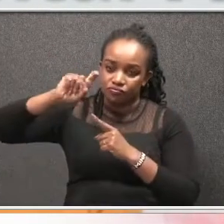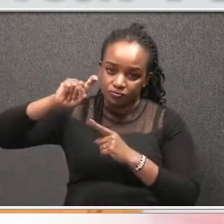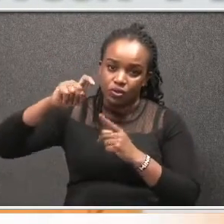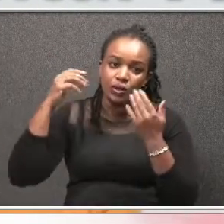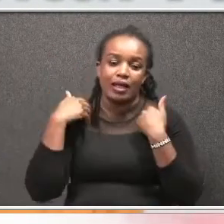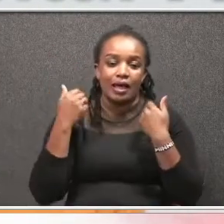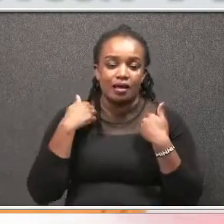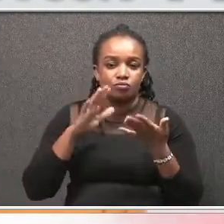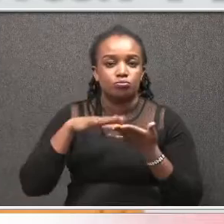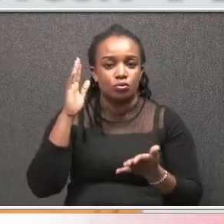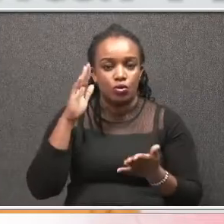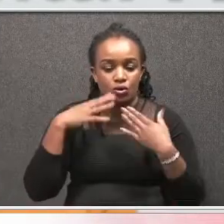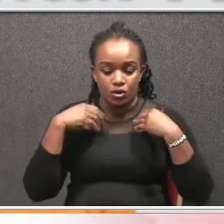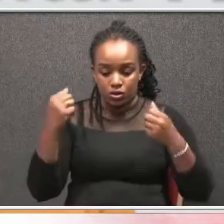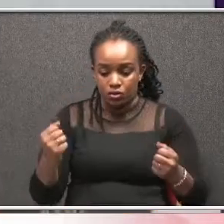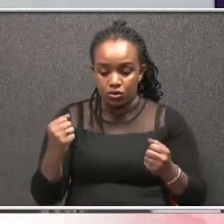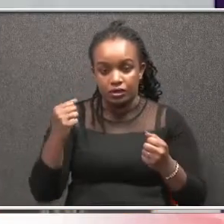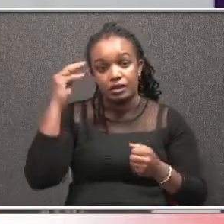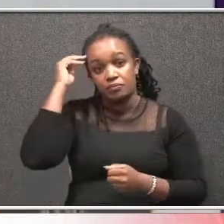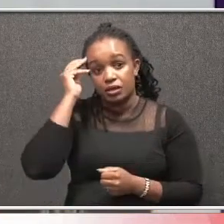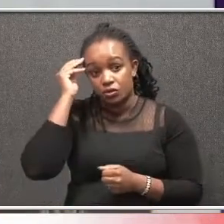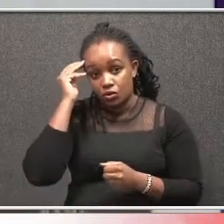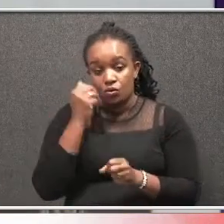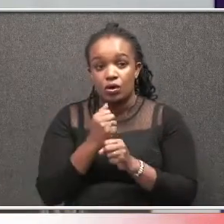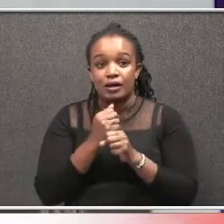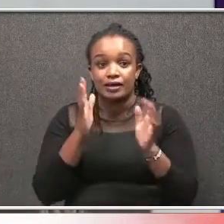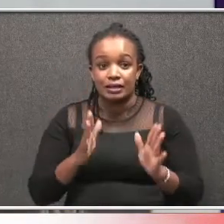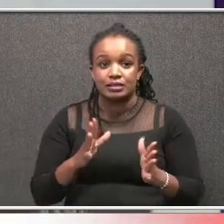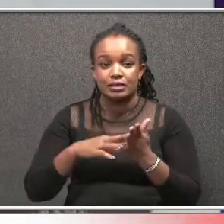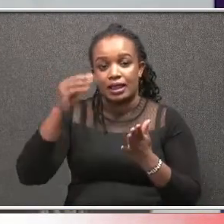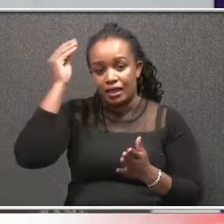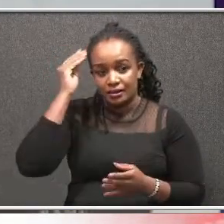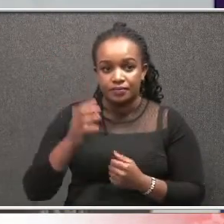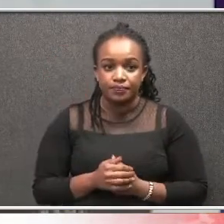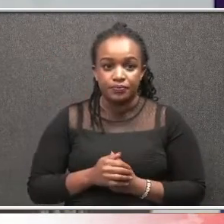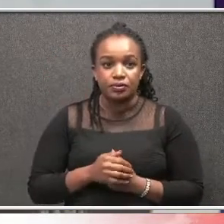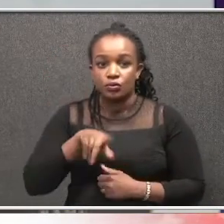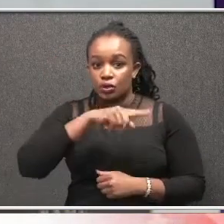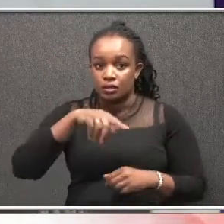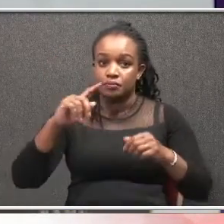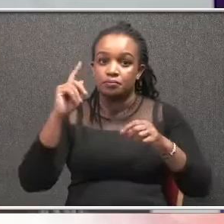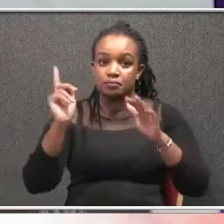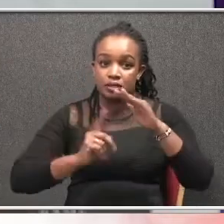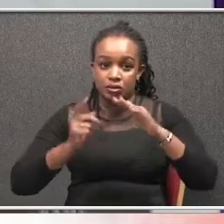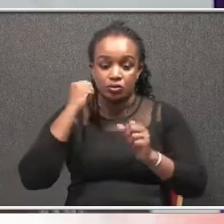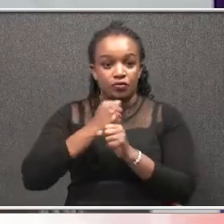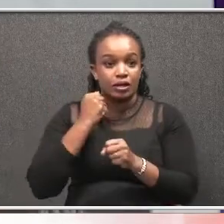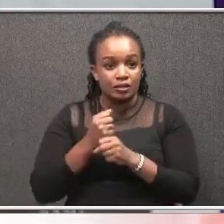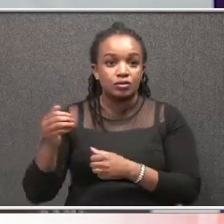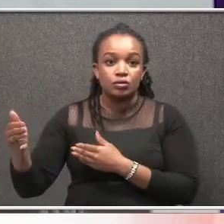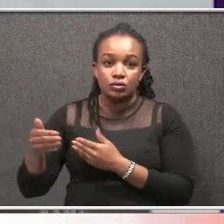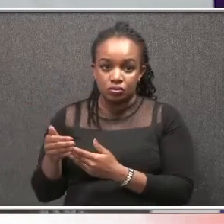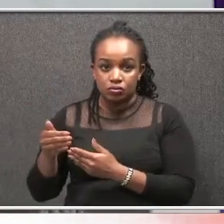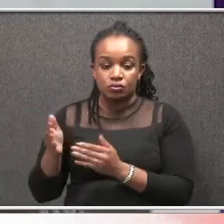and more health workers, people training in this area. As a ministry, we have been working closely, I think, in the department